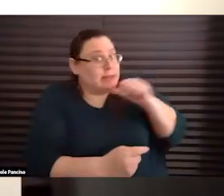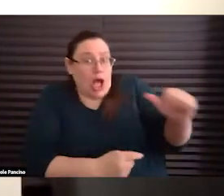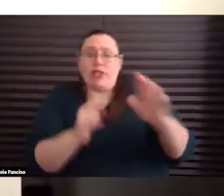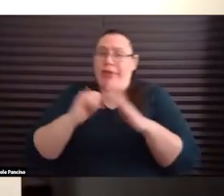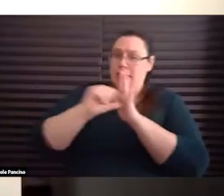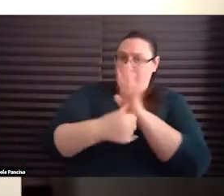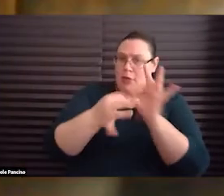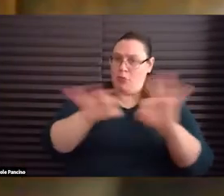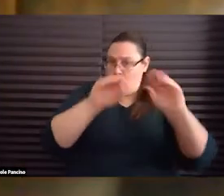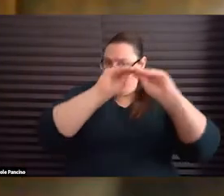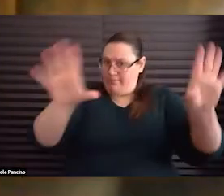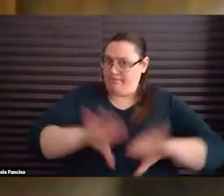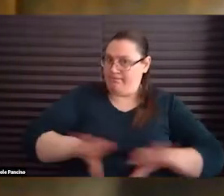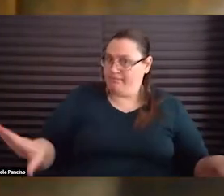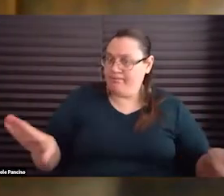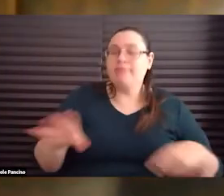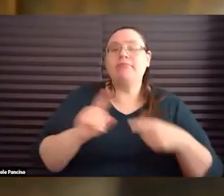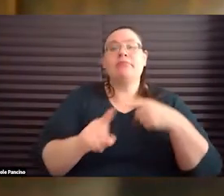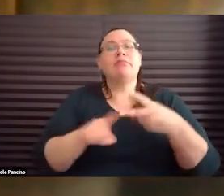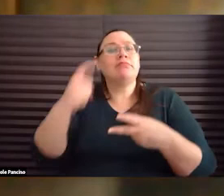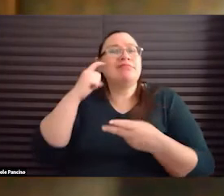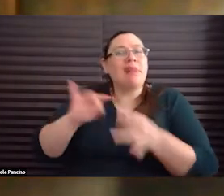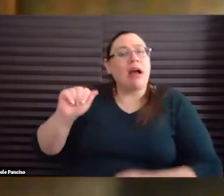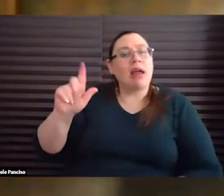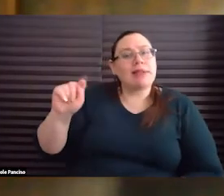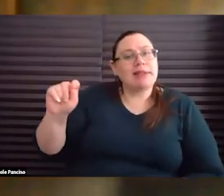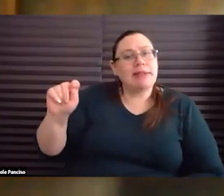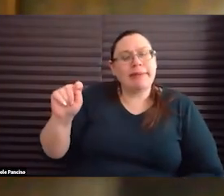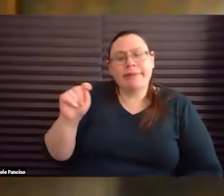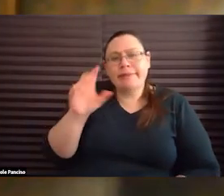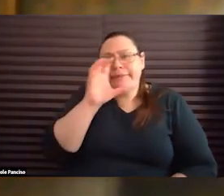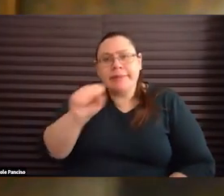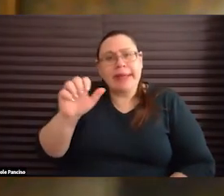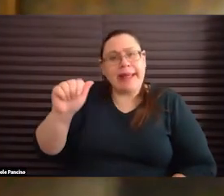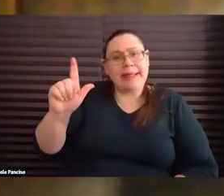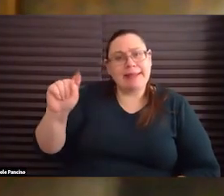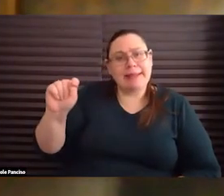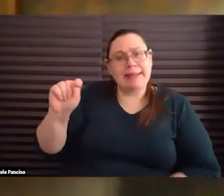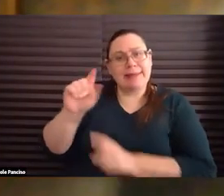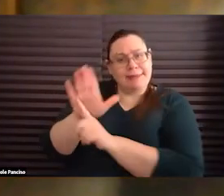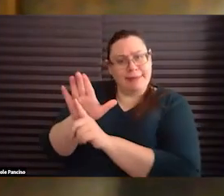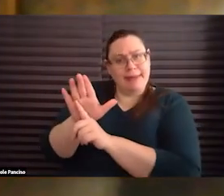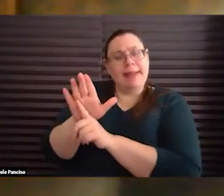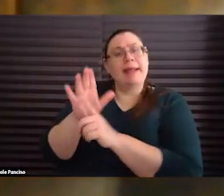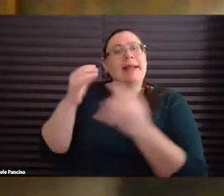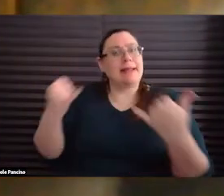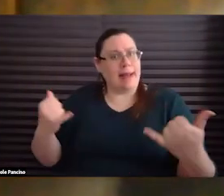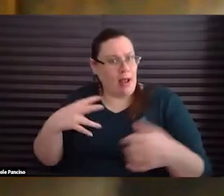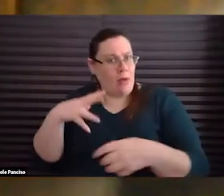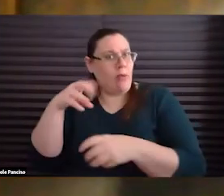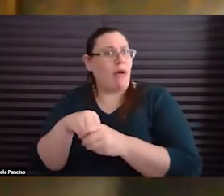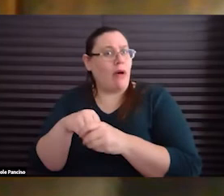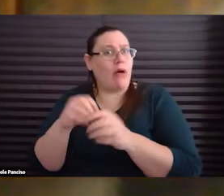right. And you mentioned AT&T. I find it so interesting. AT&T has now jumped into